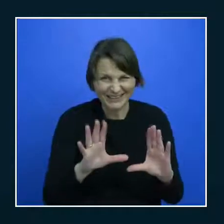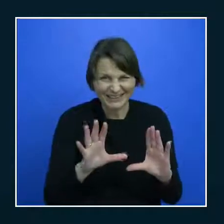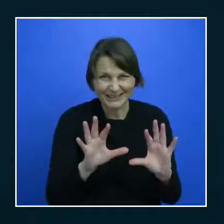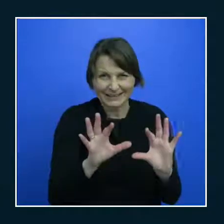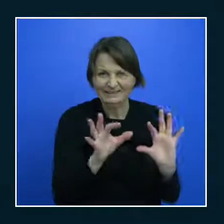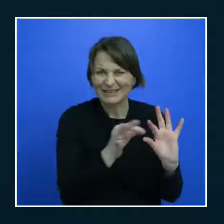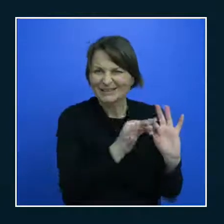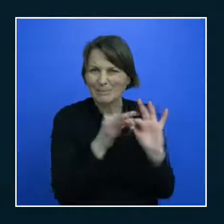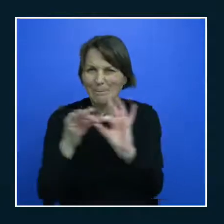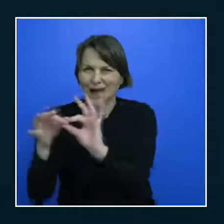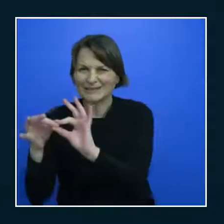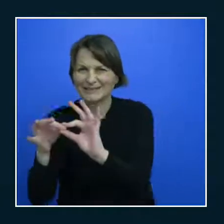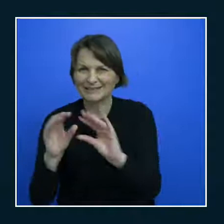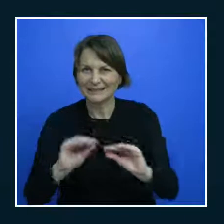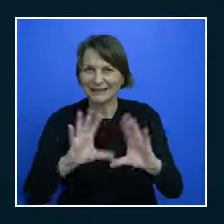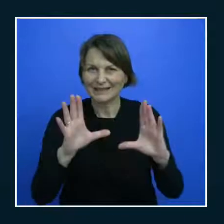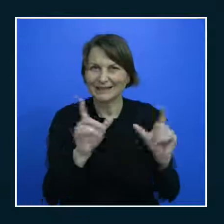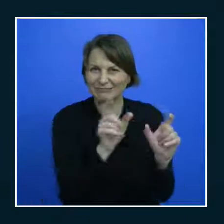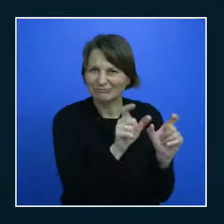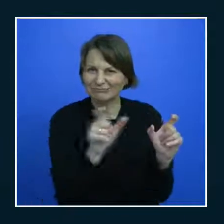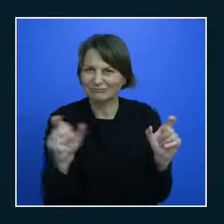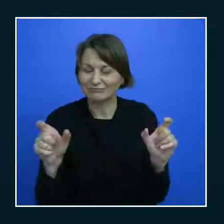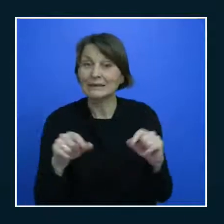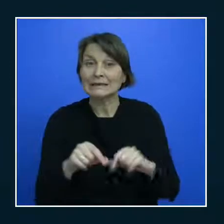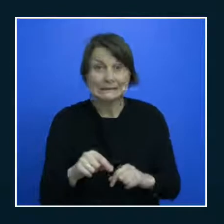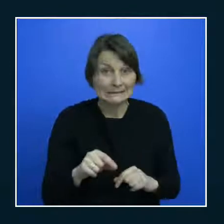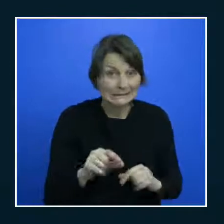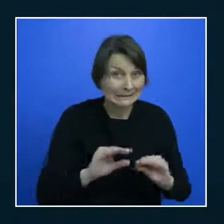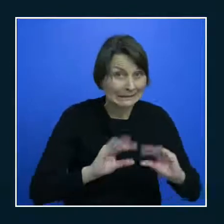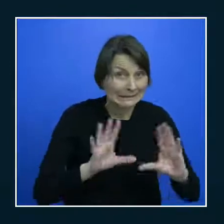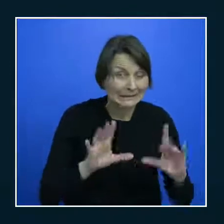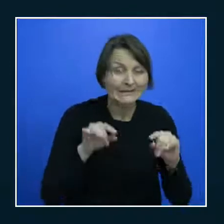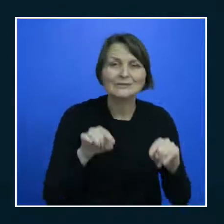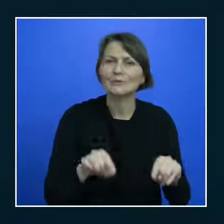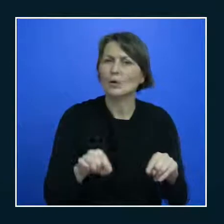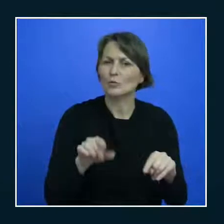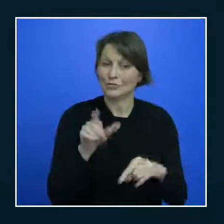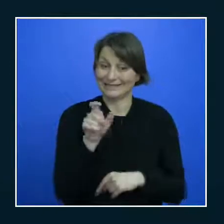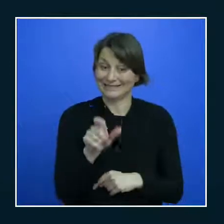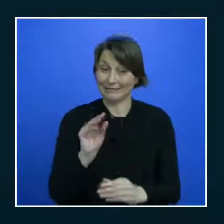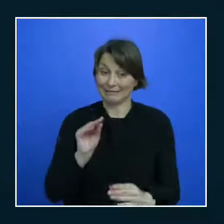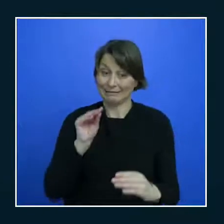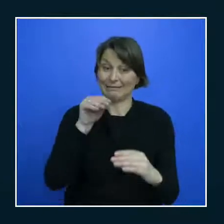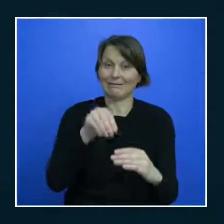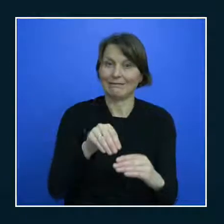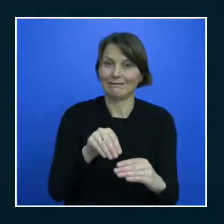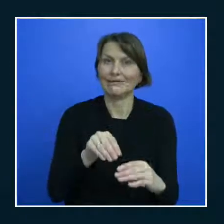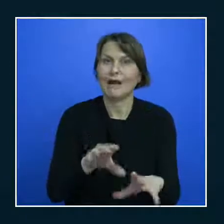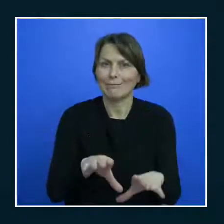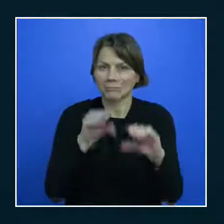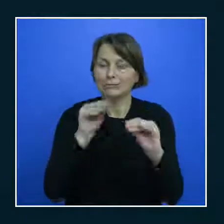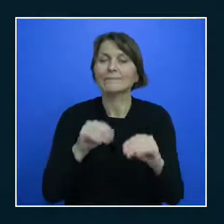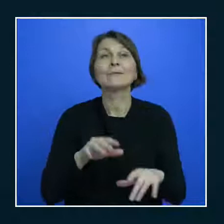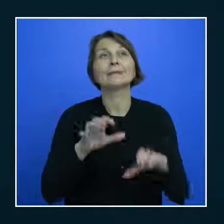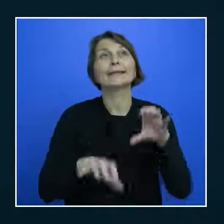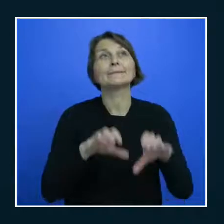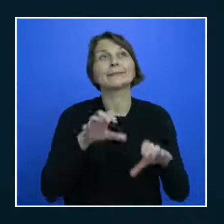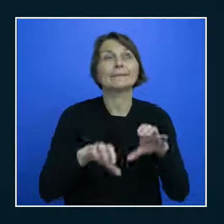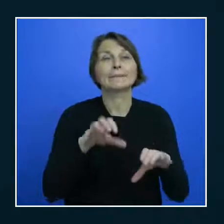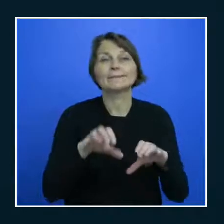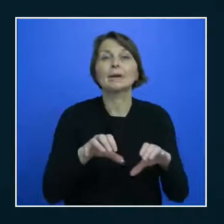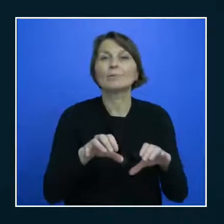that hard enough. It's a lot different. It understands what you mean, not just what you typed, and that's the power